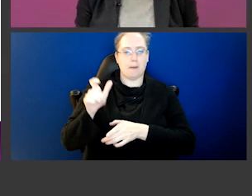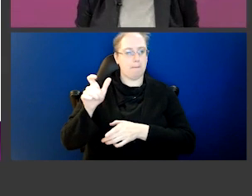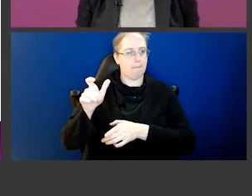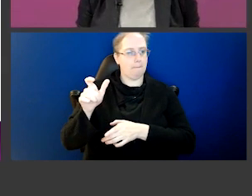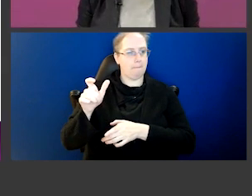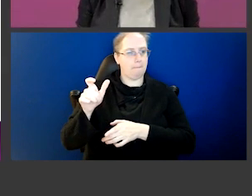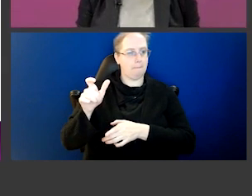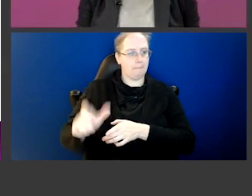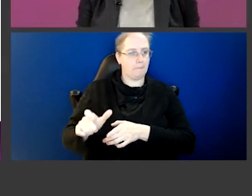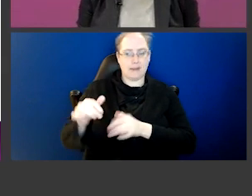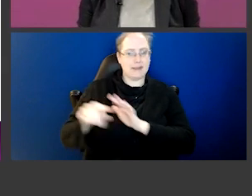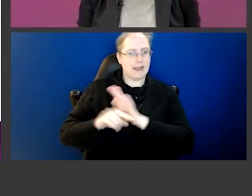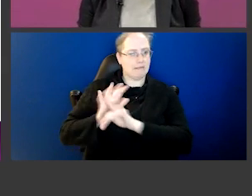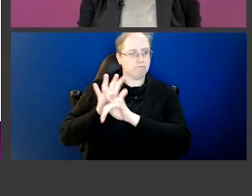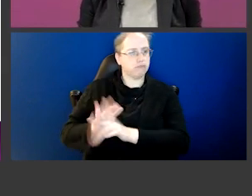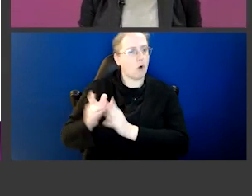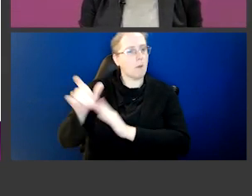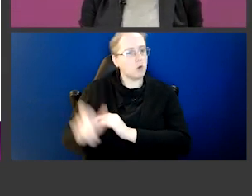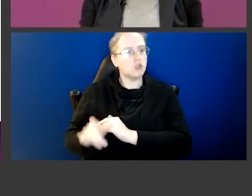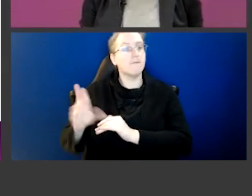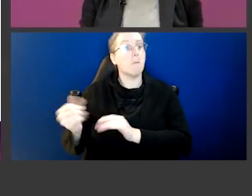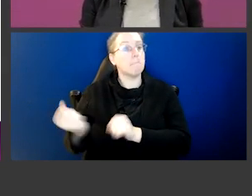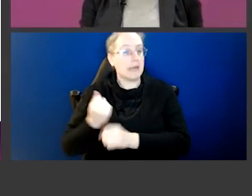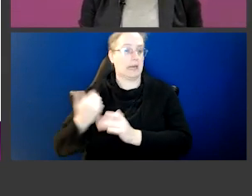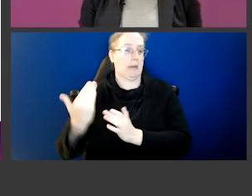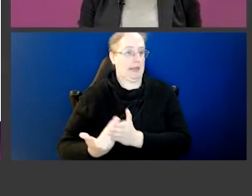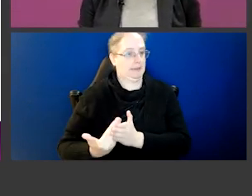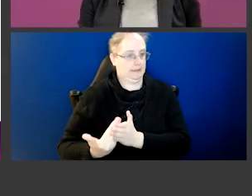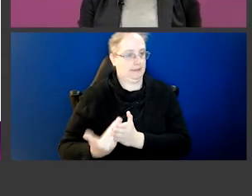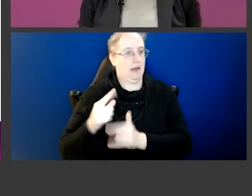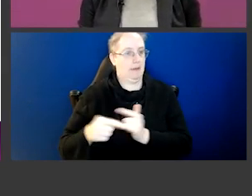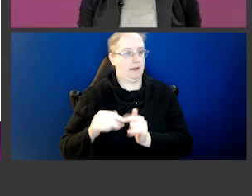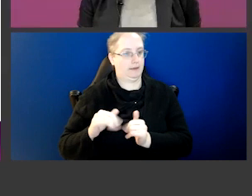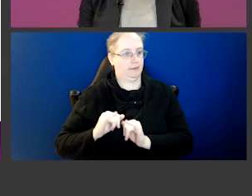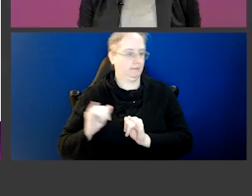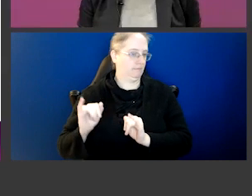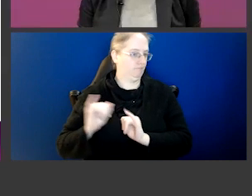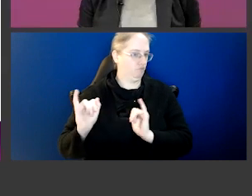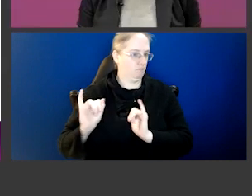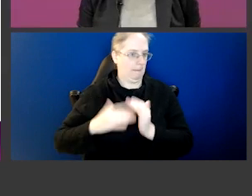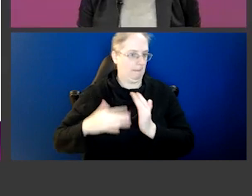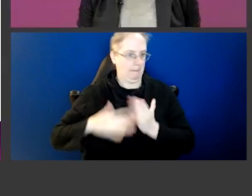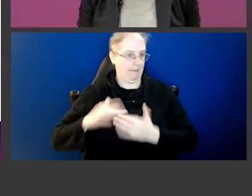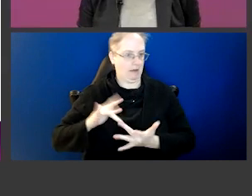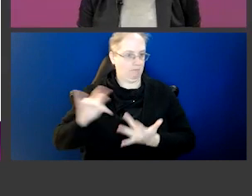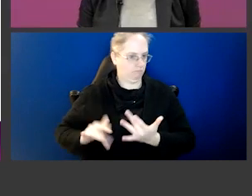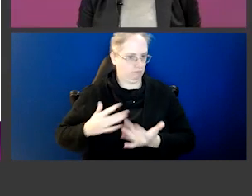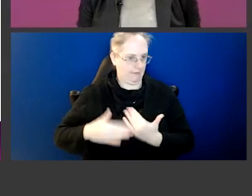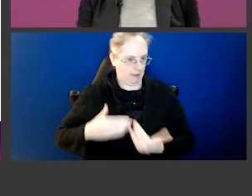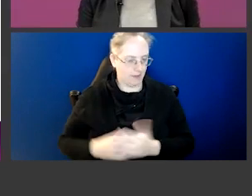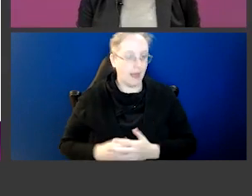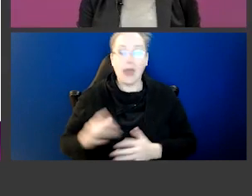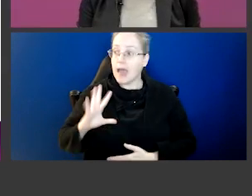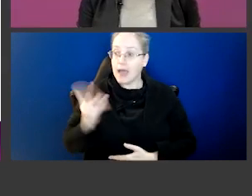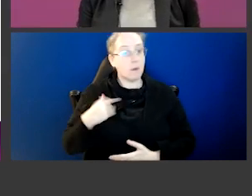a complaint about improper conduct. Everyone has the right to make a complaint about improper conduct and the right not